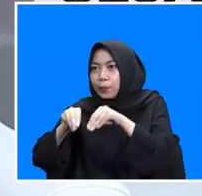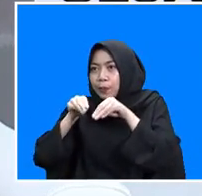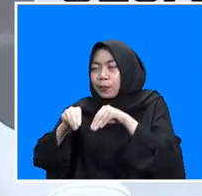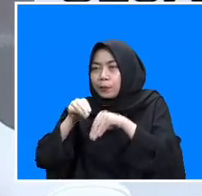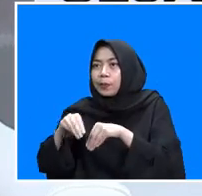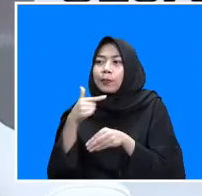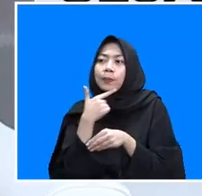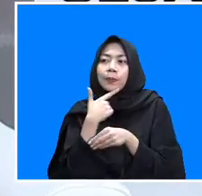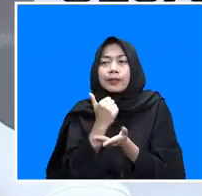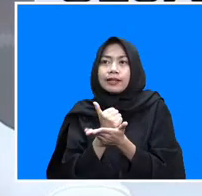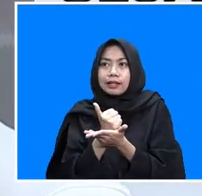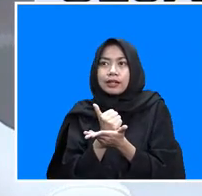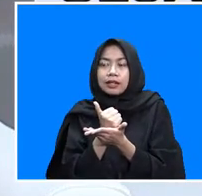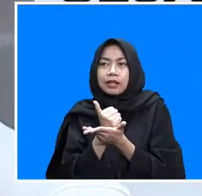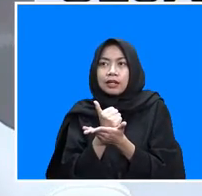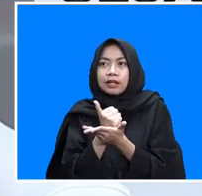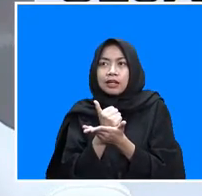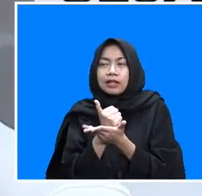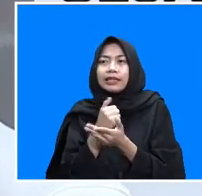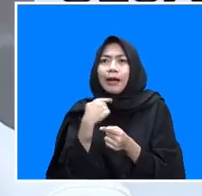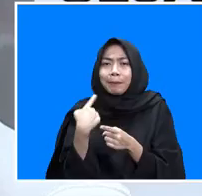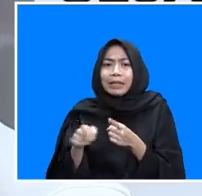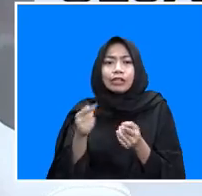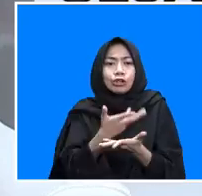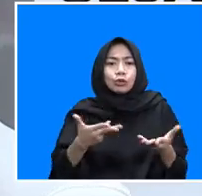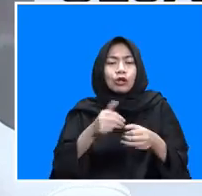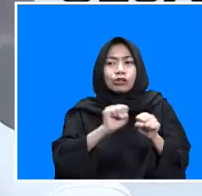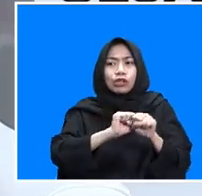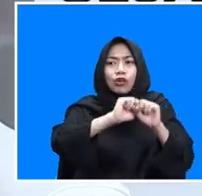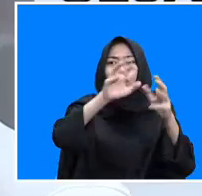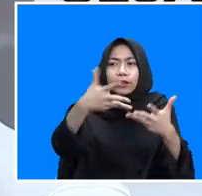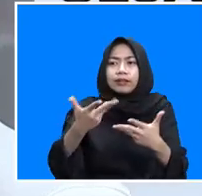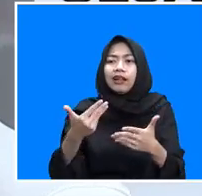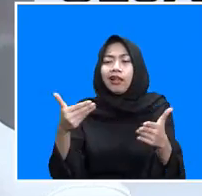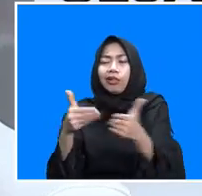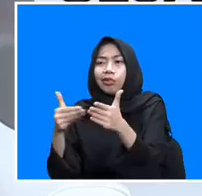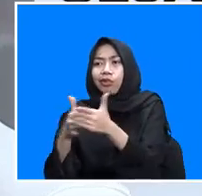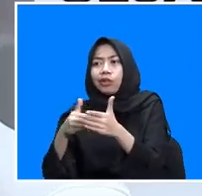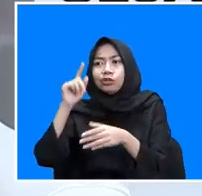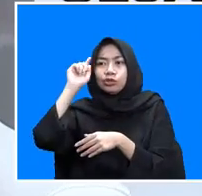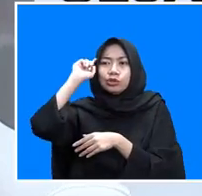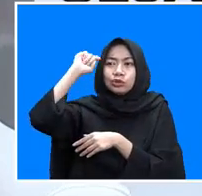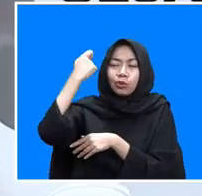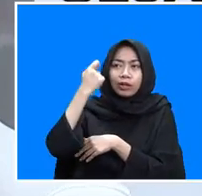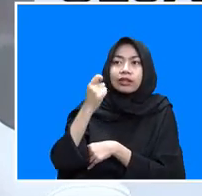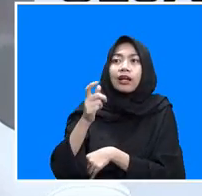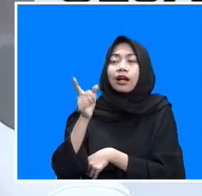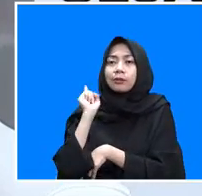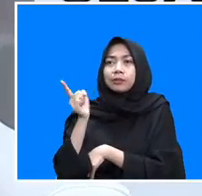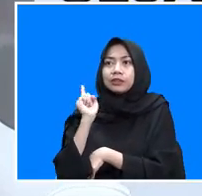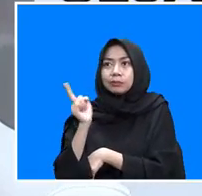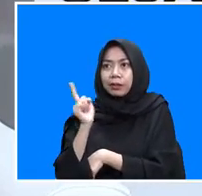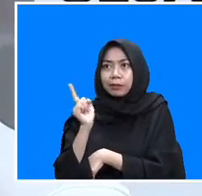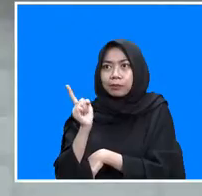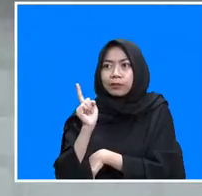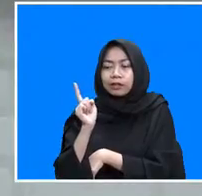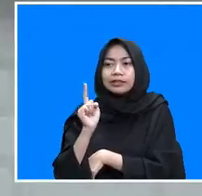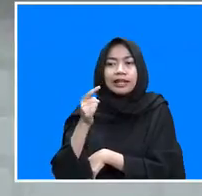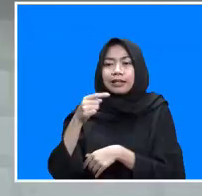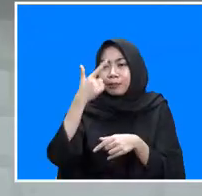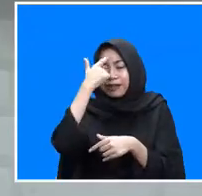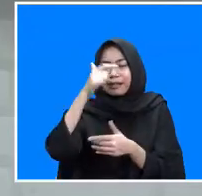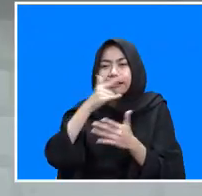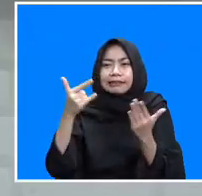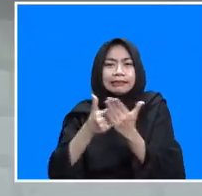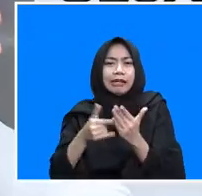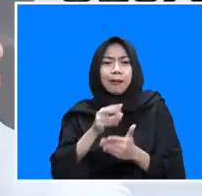really difficult for them during the pandemic is that they were least likely to really benefit from digital learning, mm. because